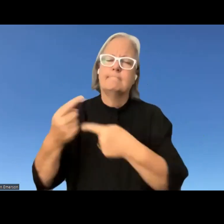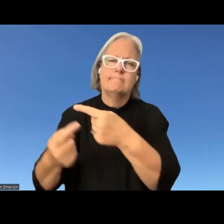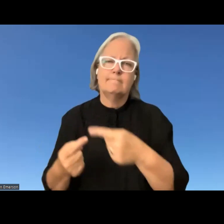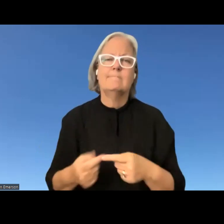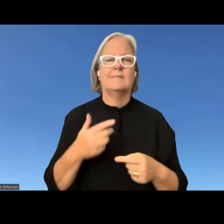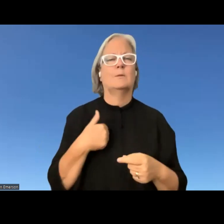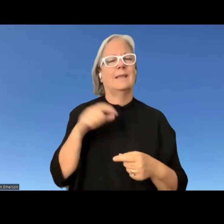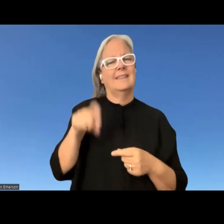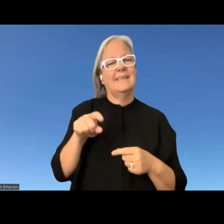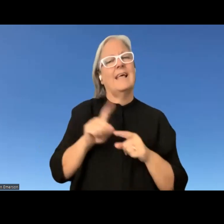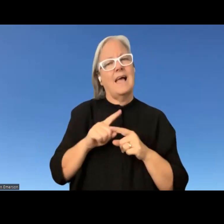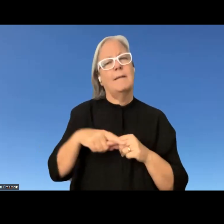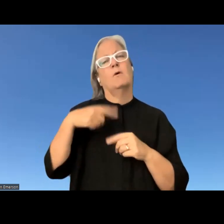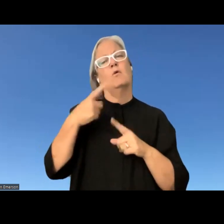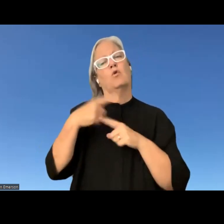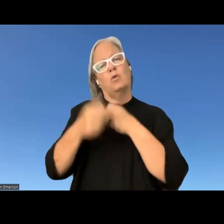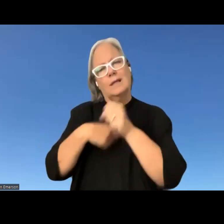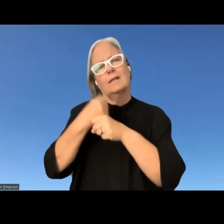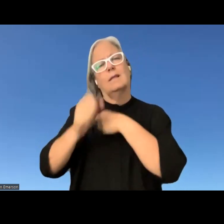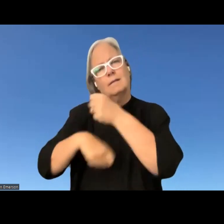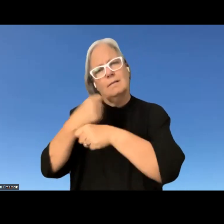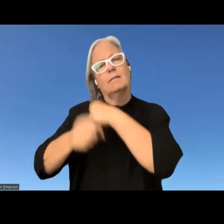year after year and to be able to grow. So